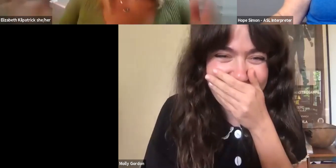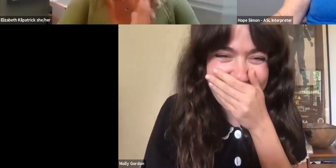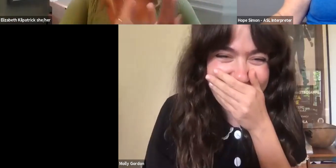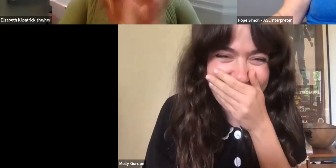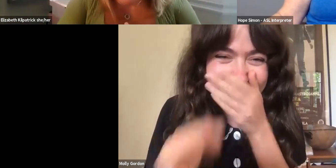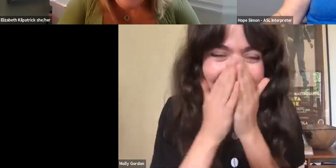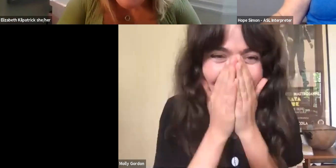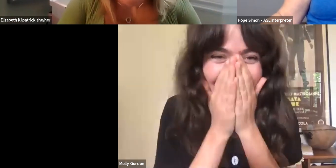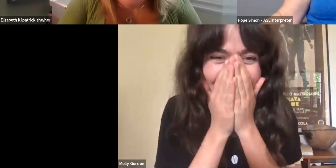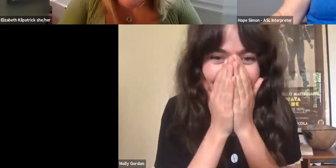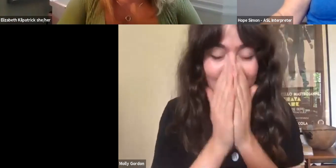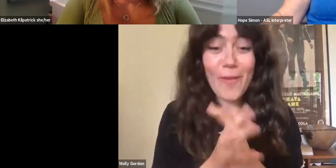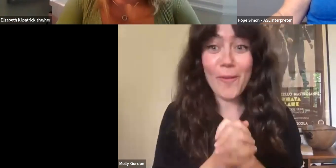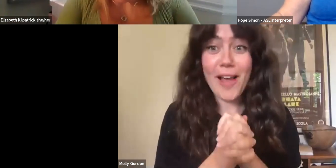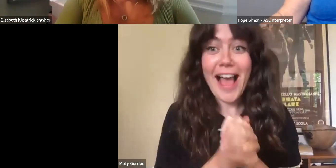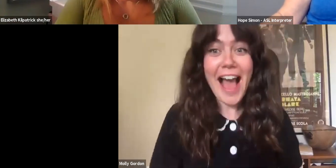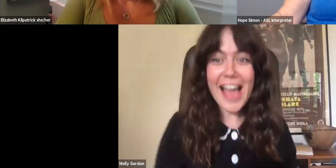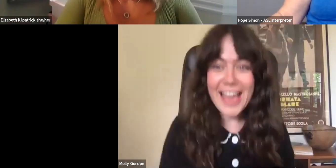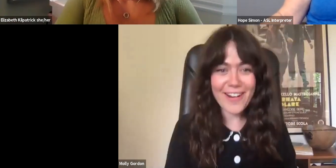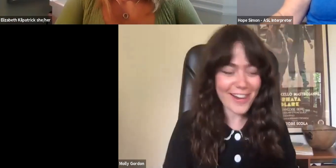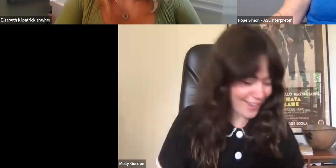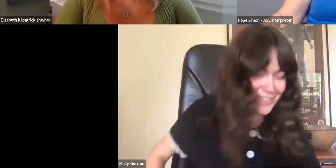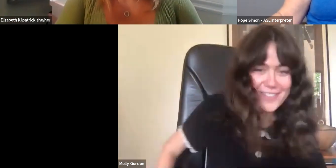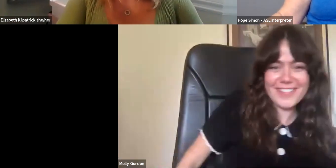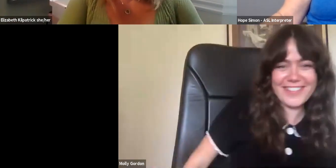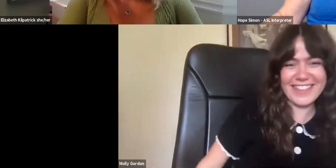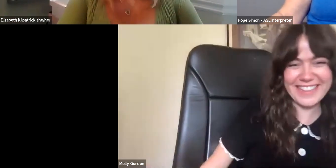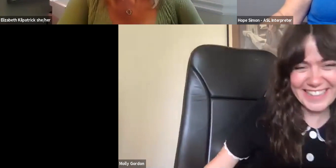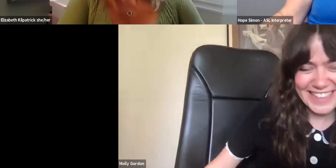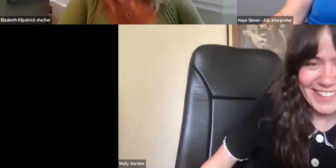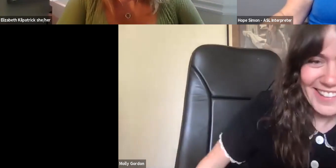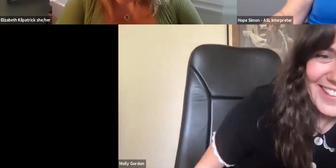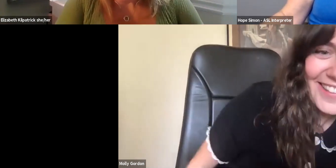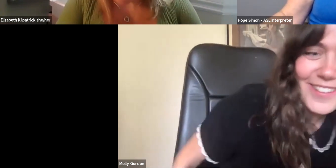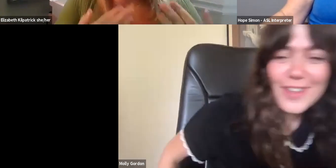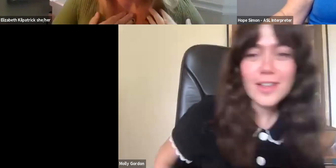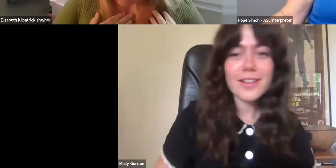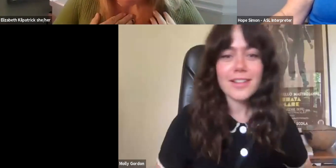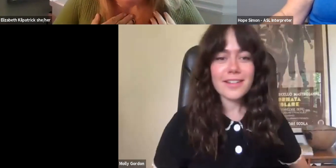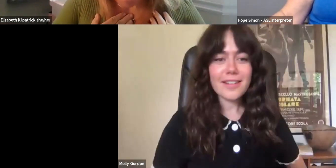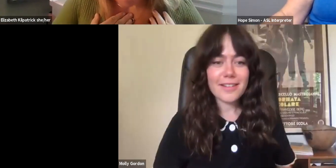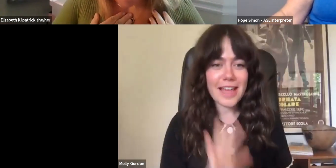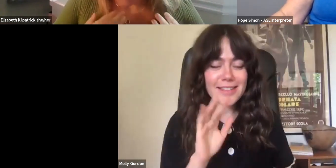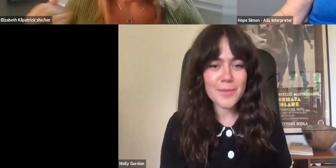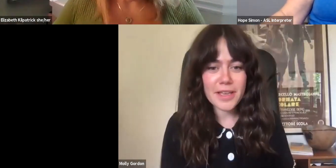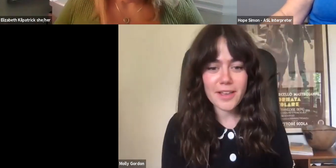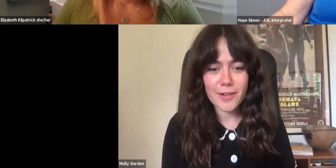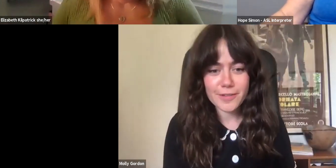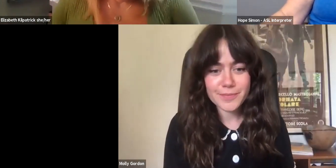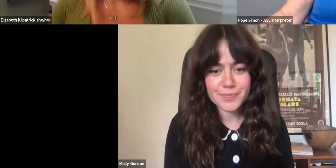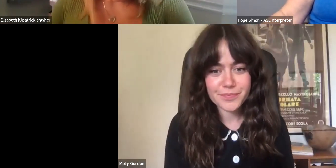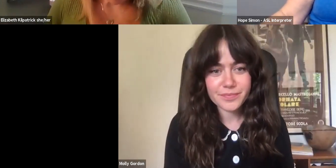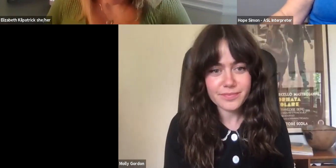No, we're here. We're live. Hi, Molly. Hi, how are you? Good. So nice to see you. I'm Elizabeth. Nice to meet